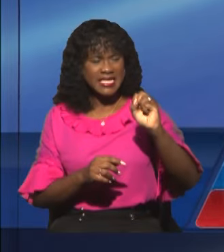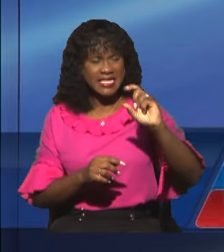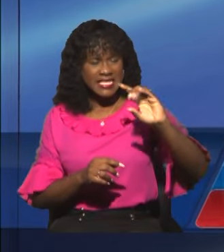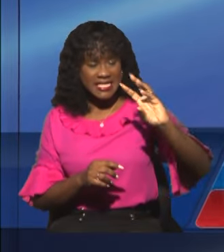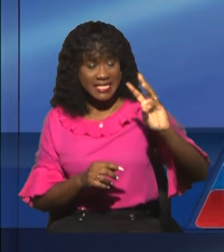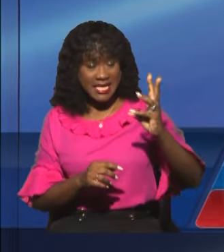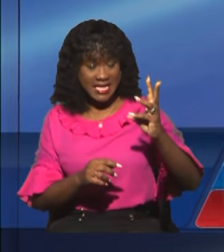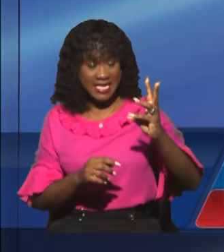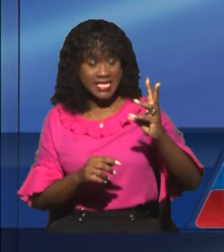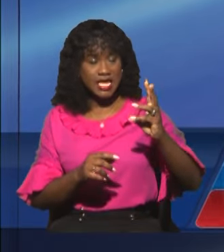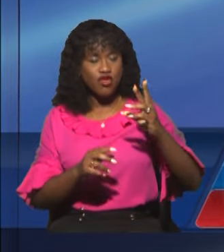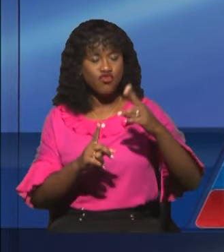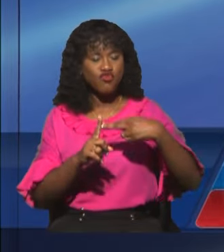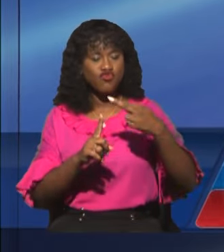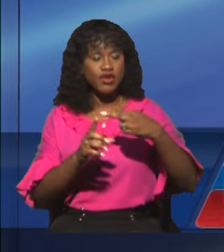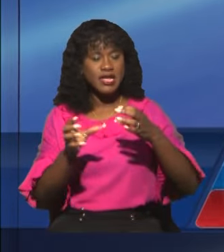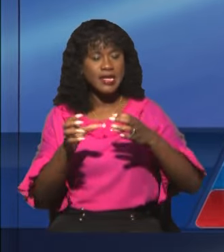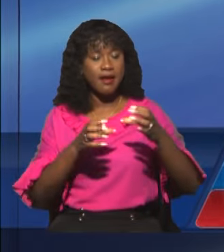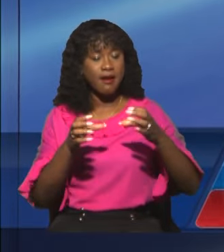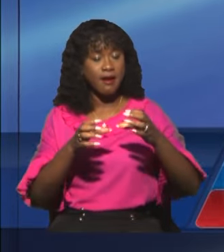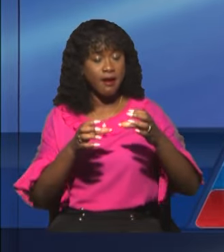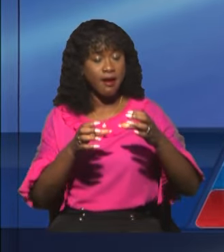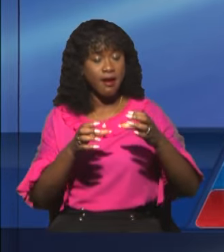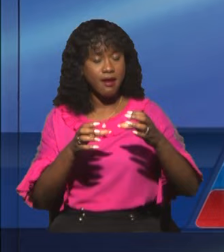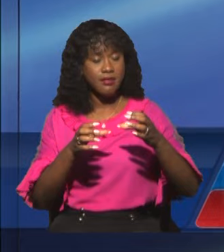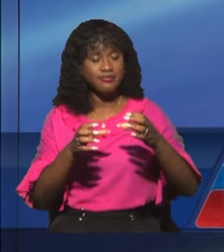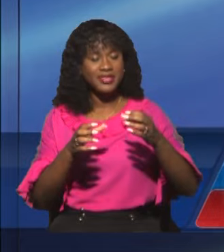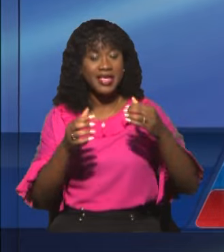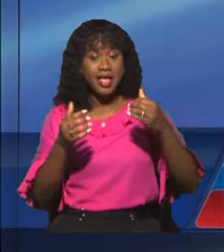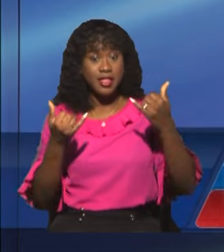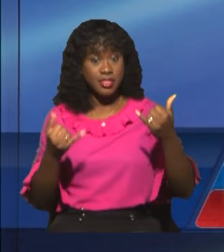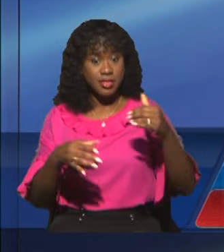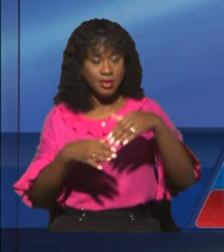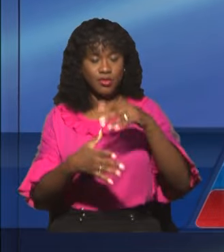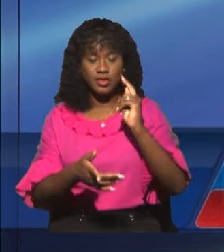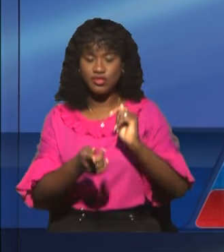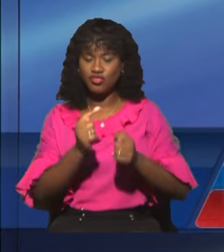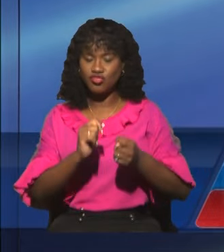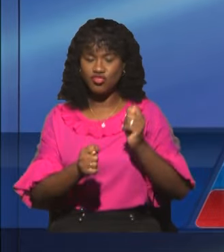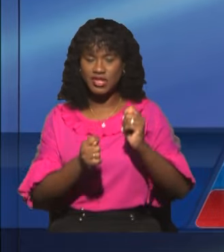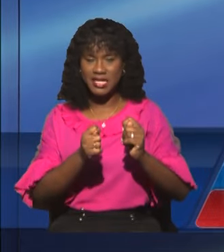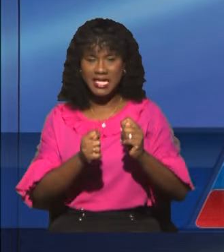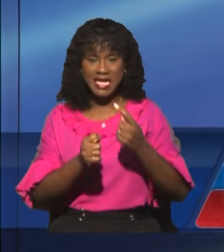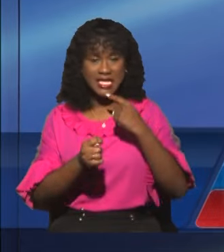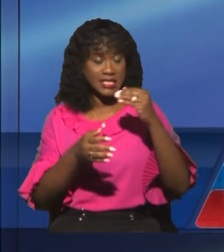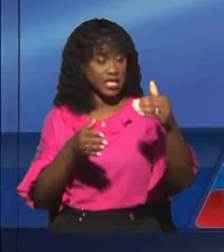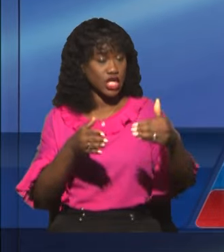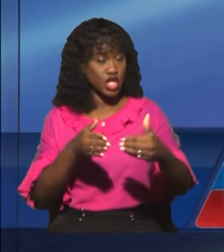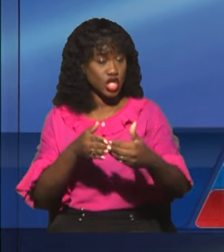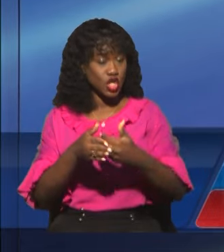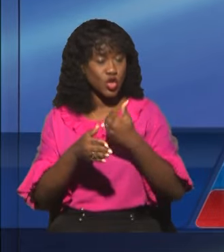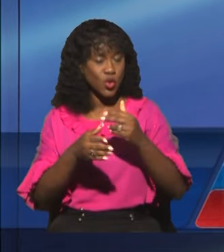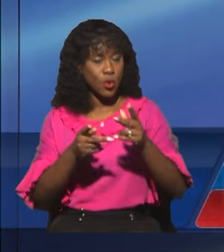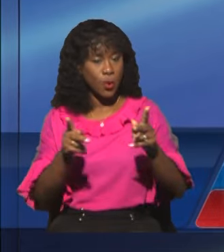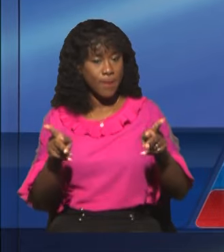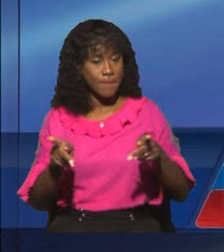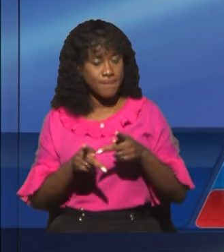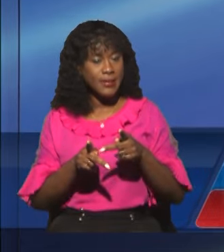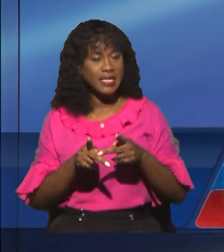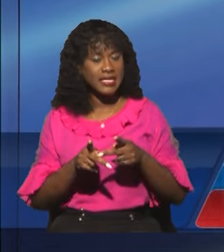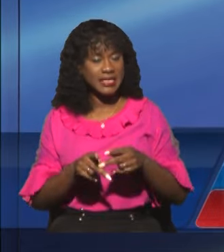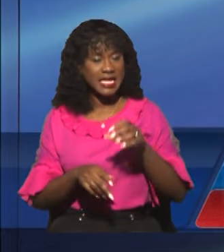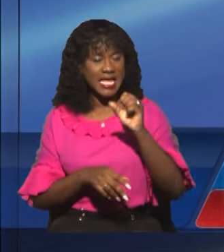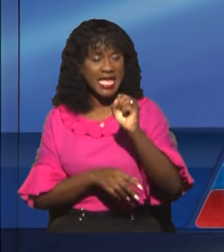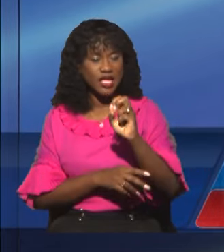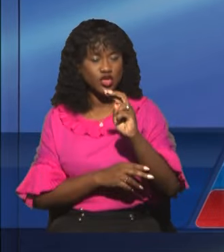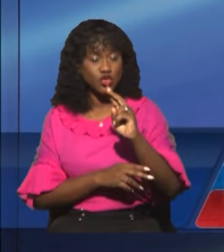broadened its scope to Trinidad. In tonight's Business Insights, Sunil Lalla tells us that the newest location offers the premium